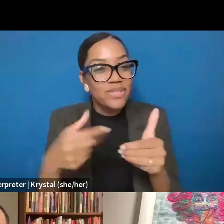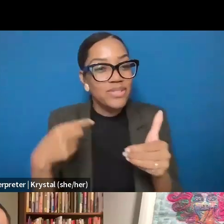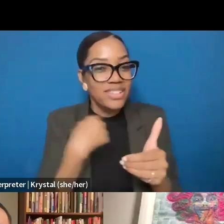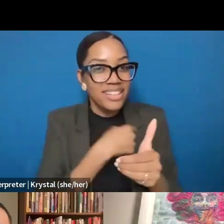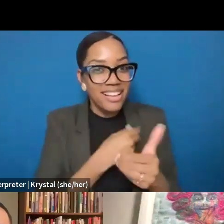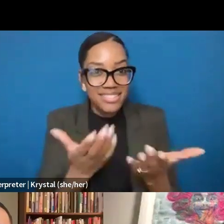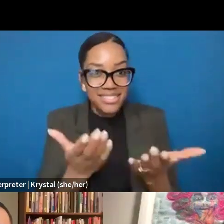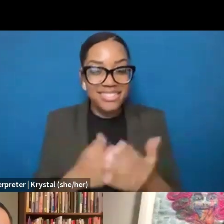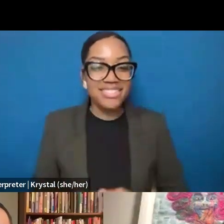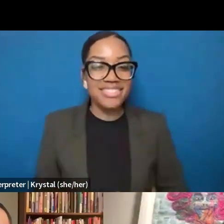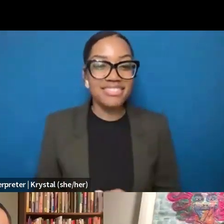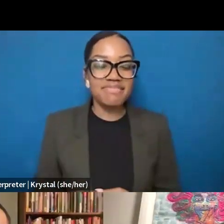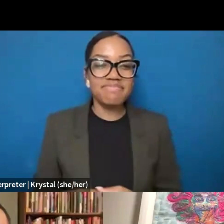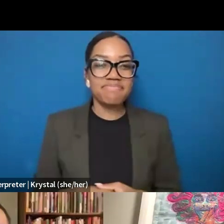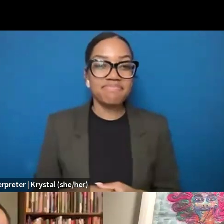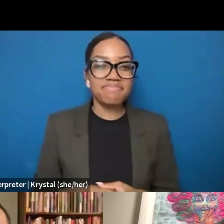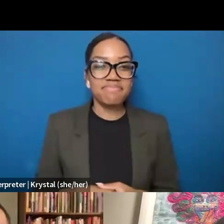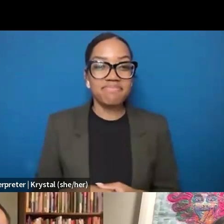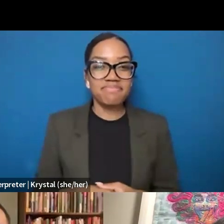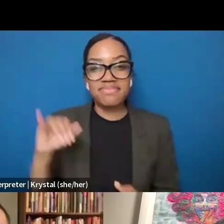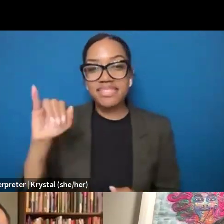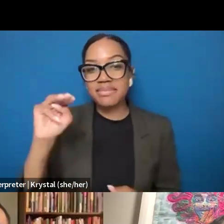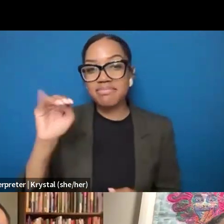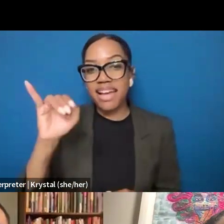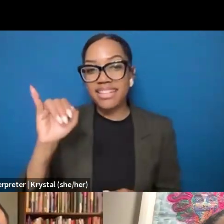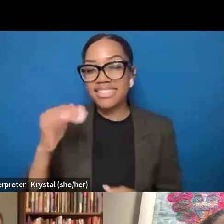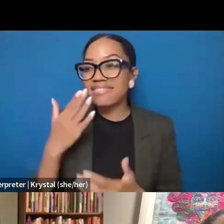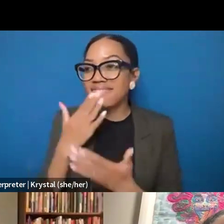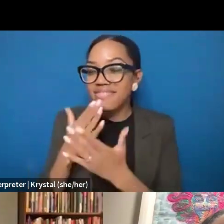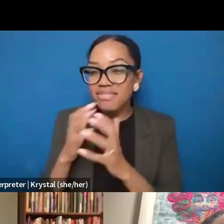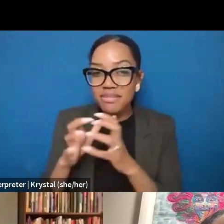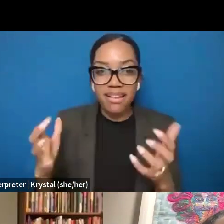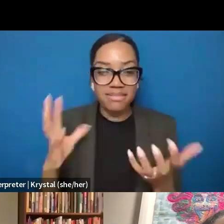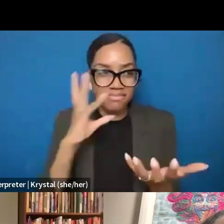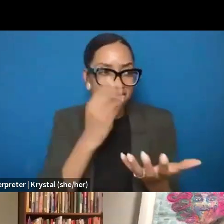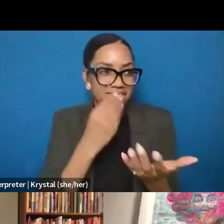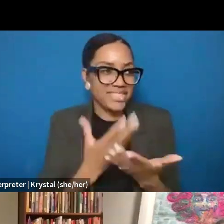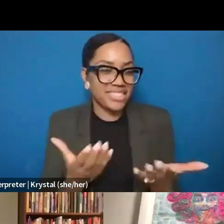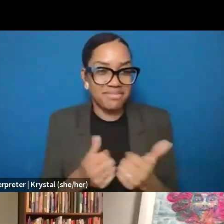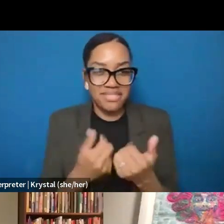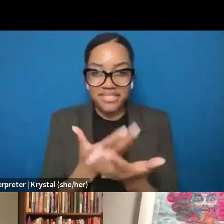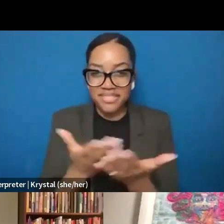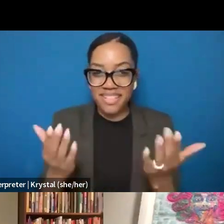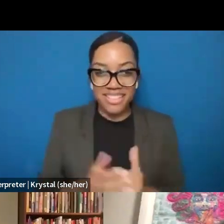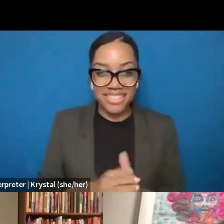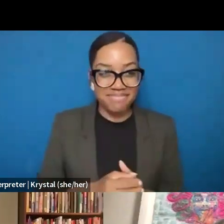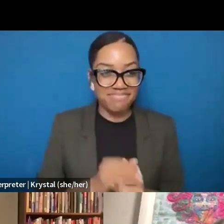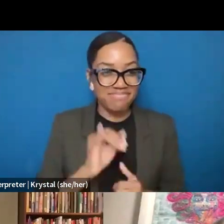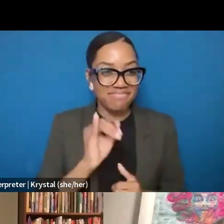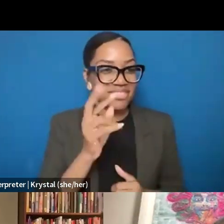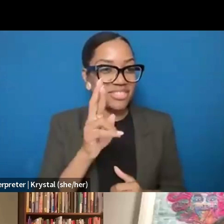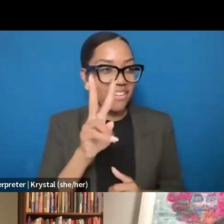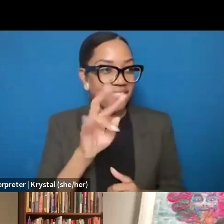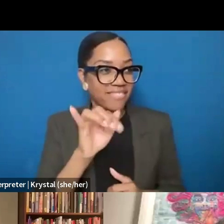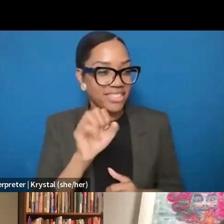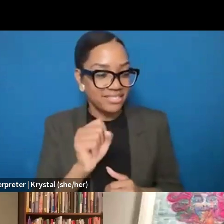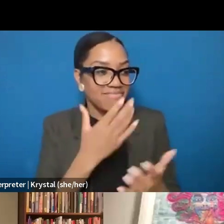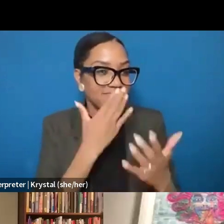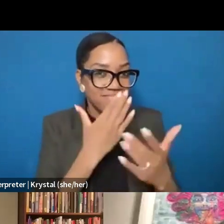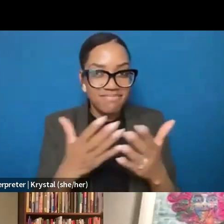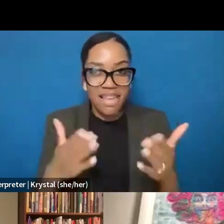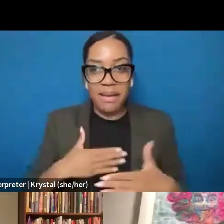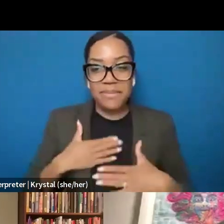both. Thank you. Lovely to be with you all. Happy to be here. Yes, it's great to have you